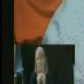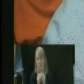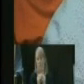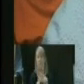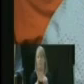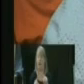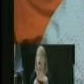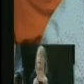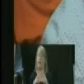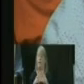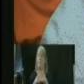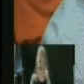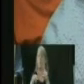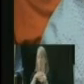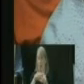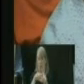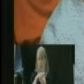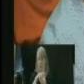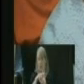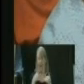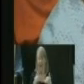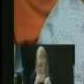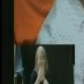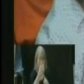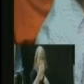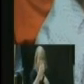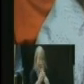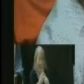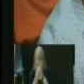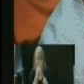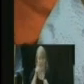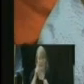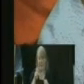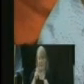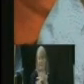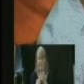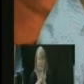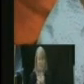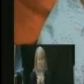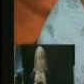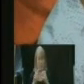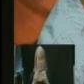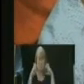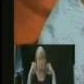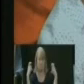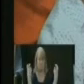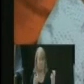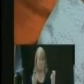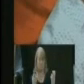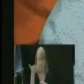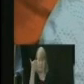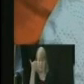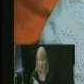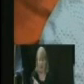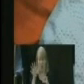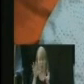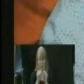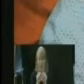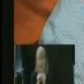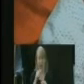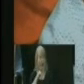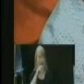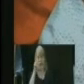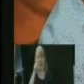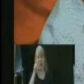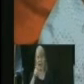way. You had everyone that you really needed to talk to right there at that table. So I didn't have to go